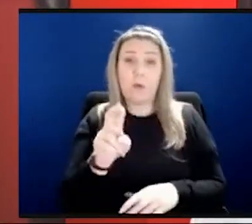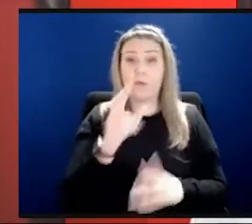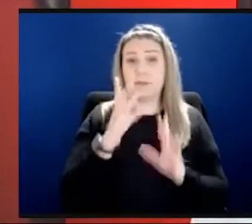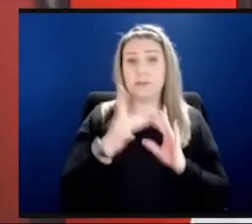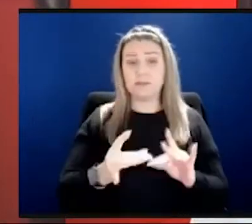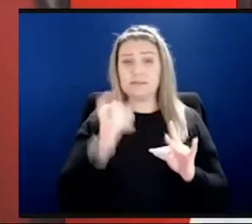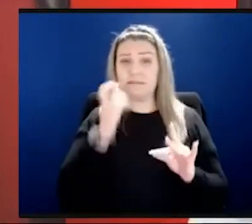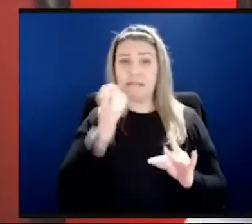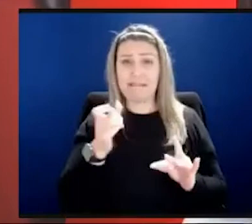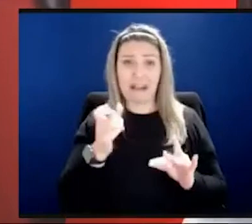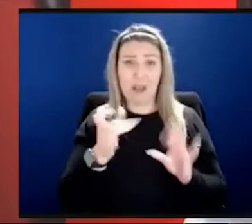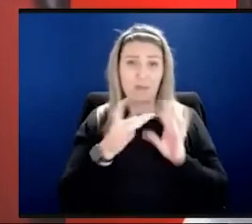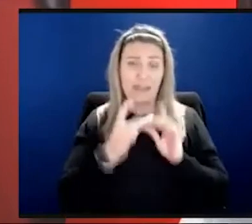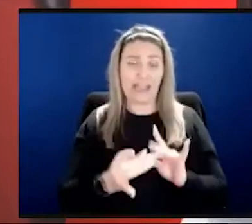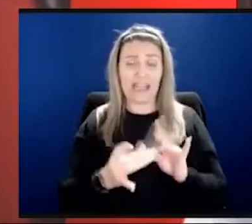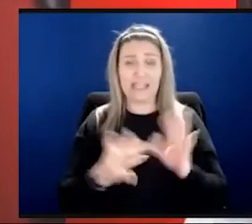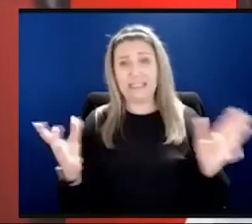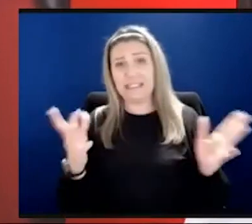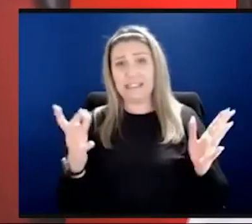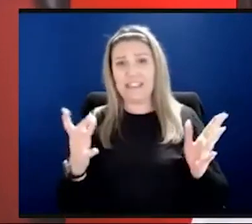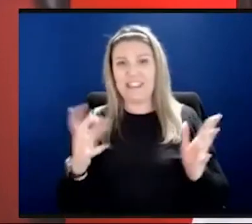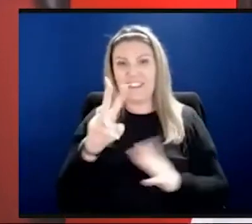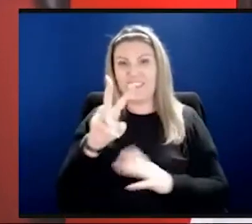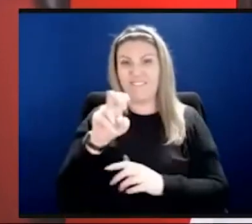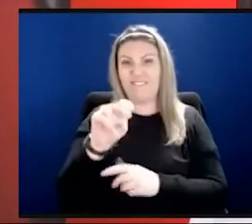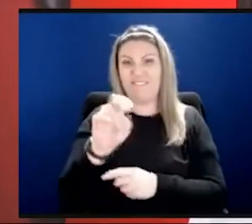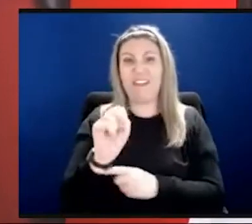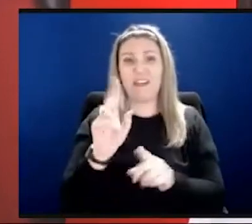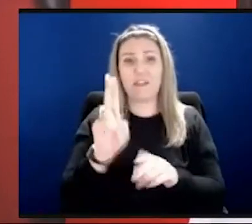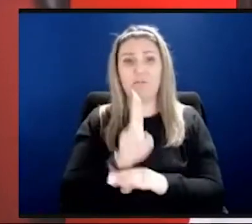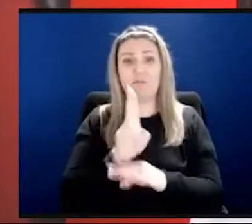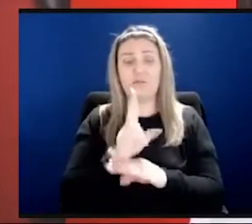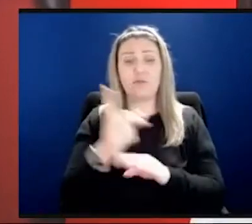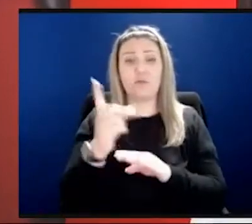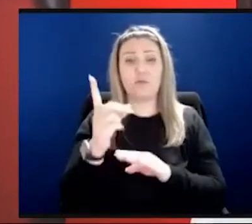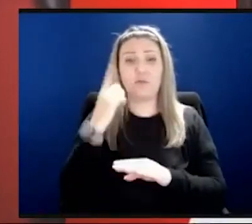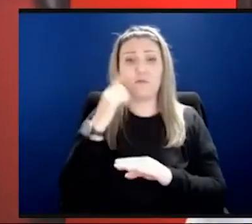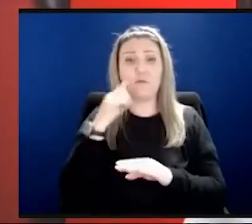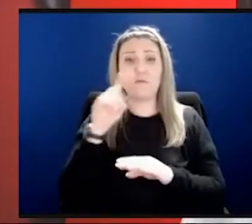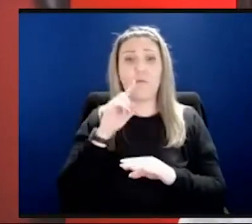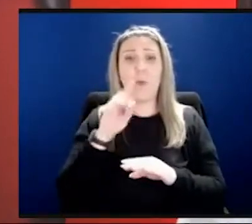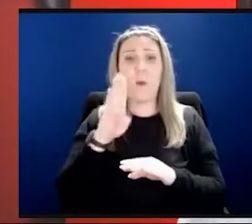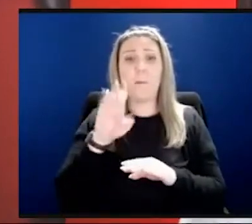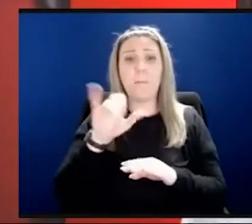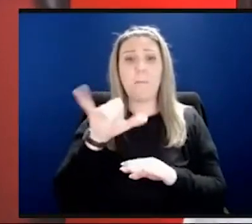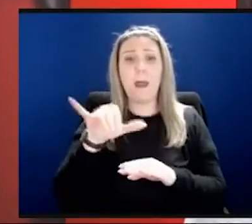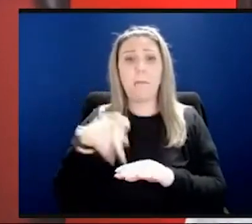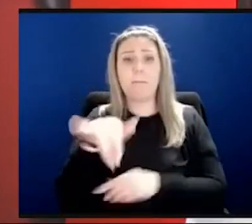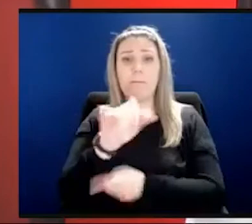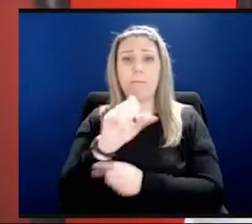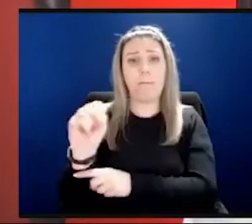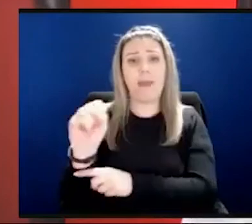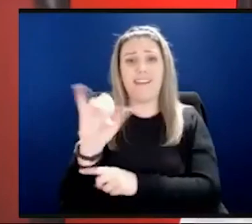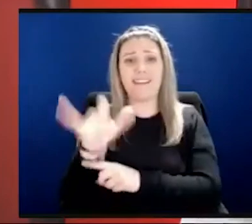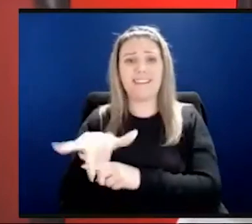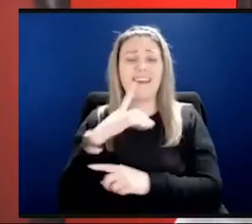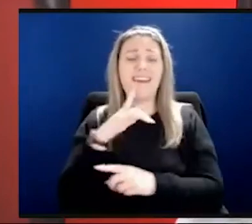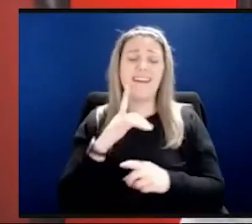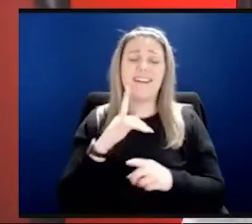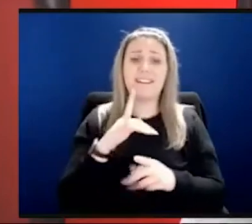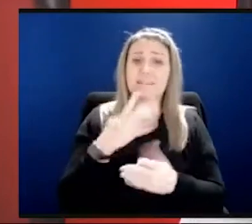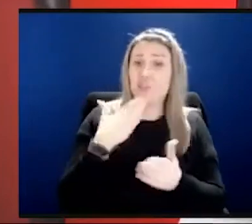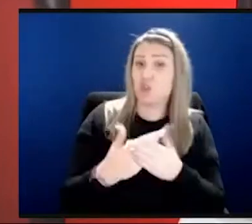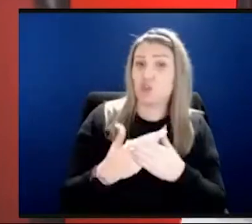ultimately to the veins that we used for those bypass grafts. So, it's always good to look into other things, including